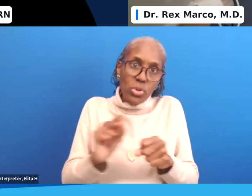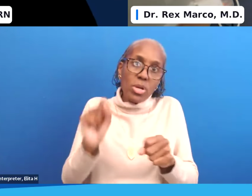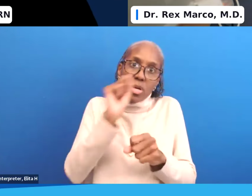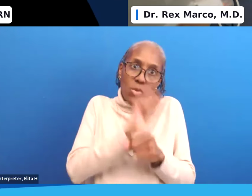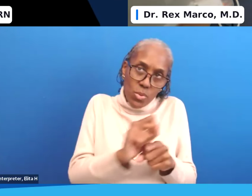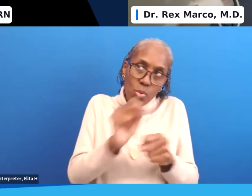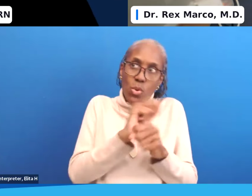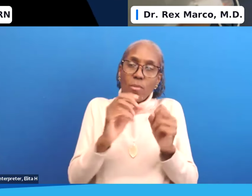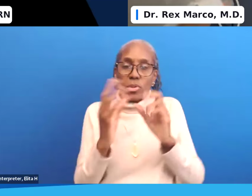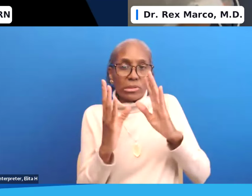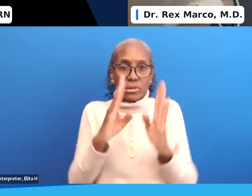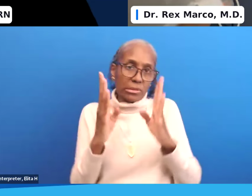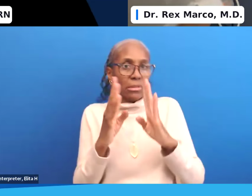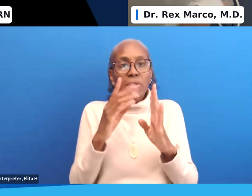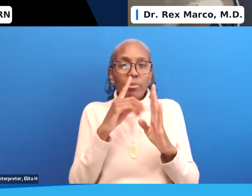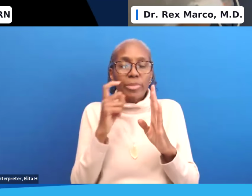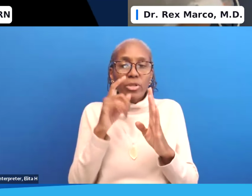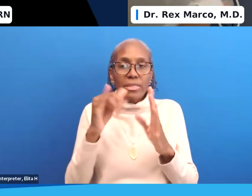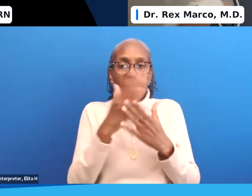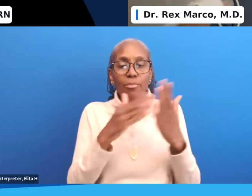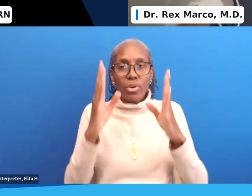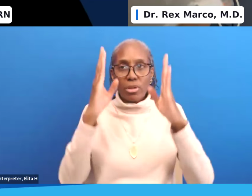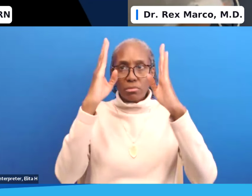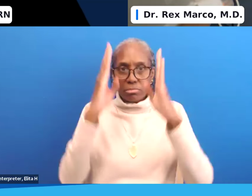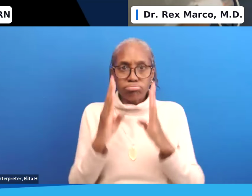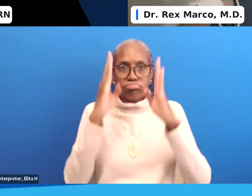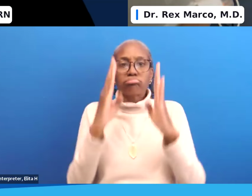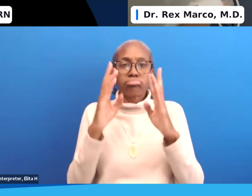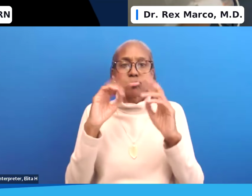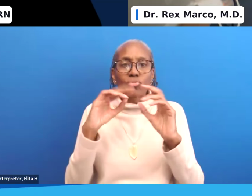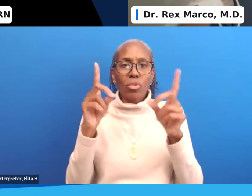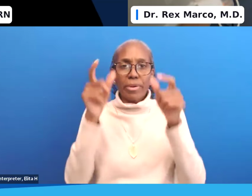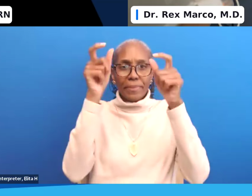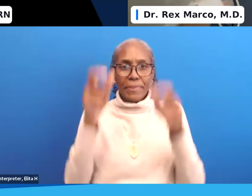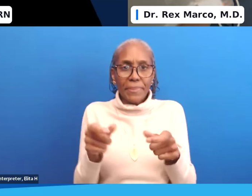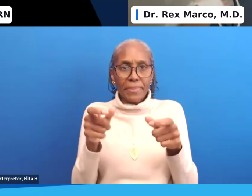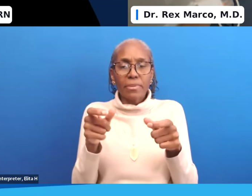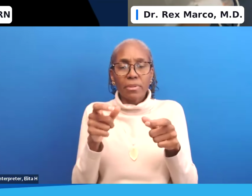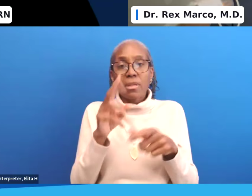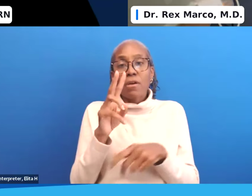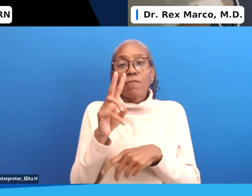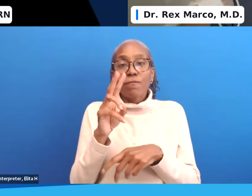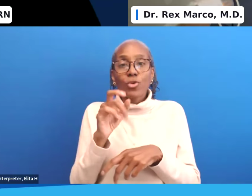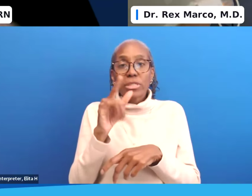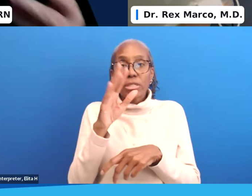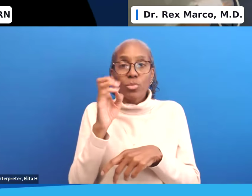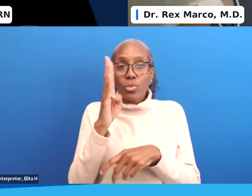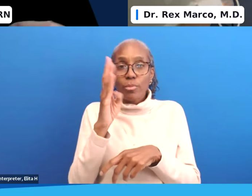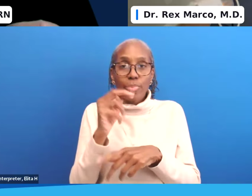to correct because the part of this part of the vertebral bones now have